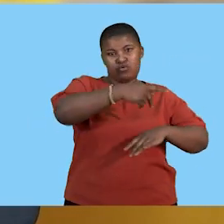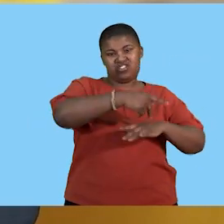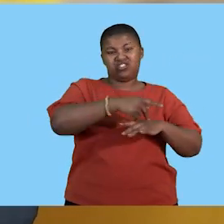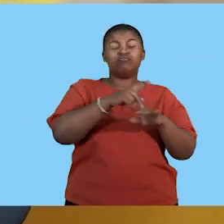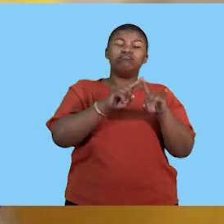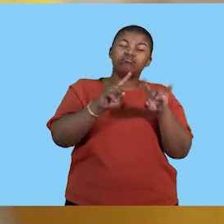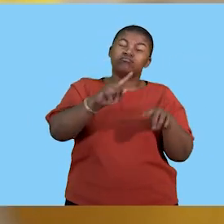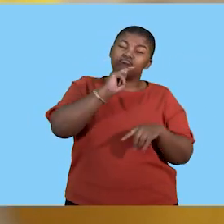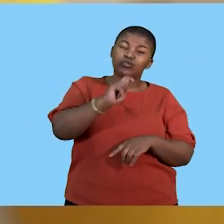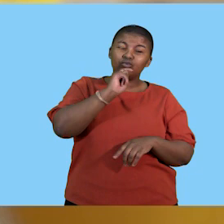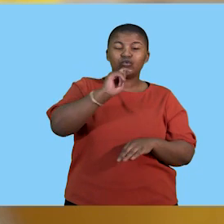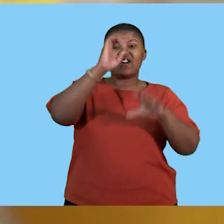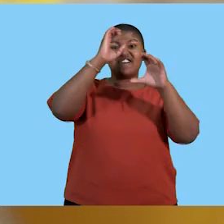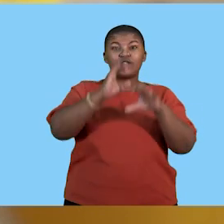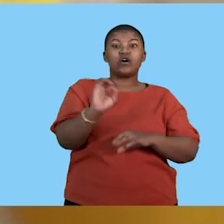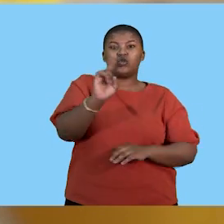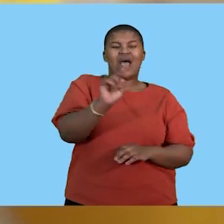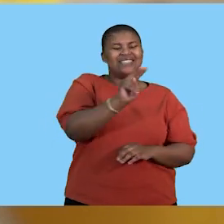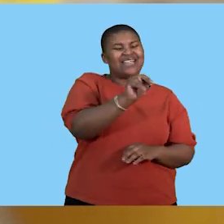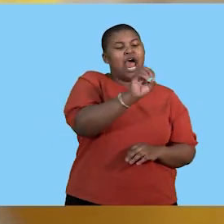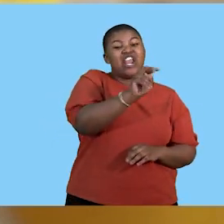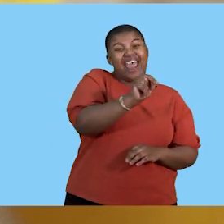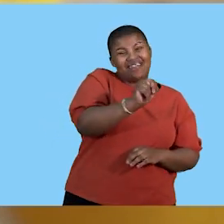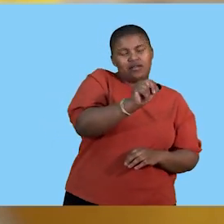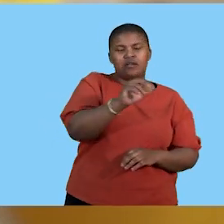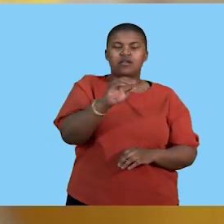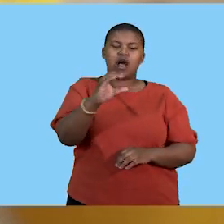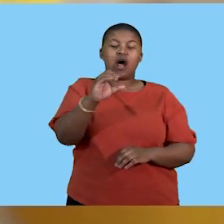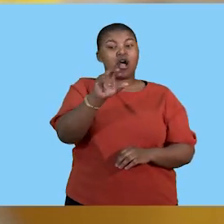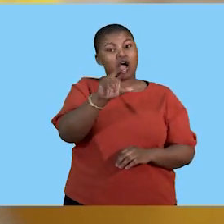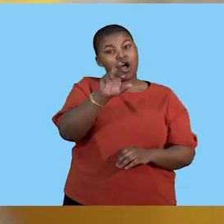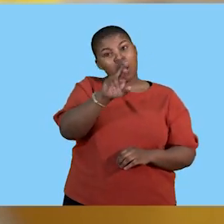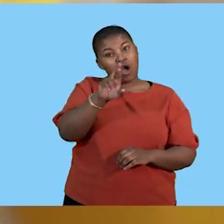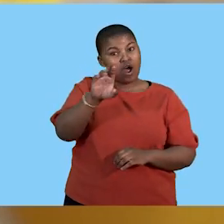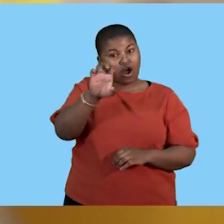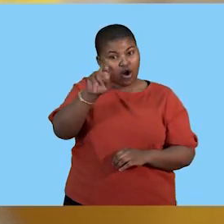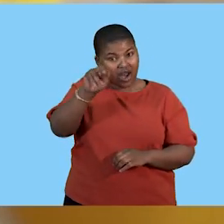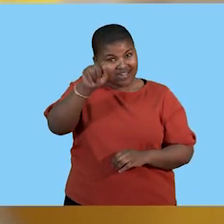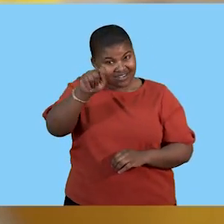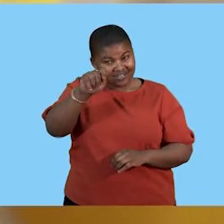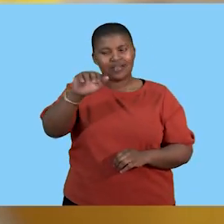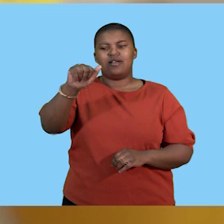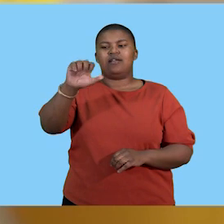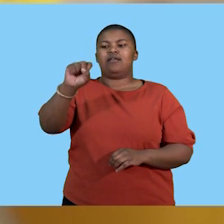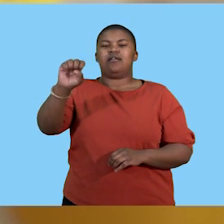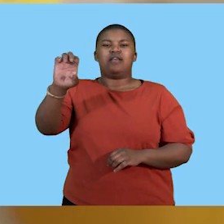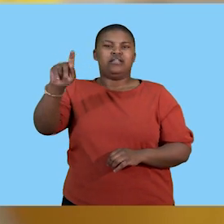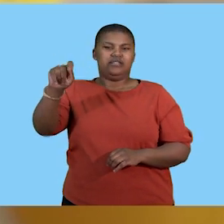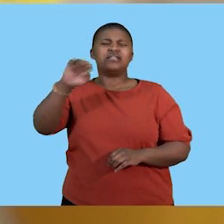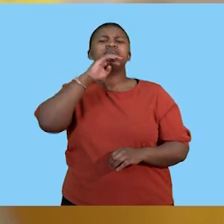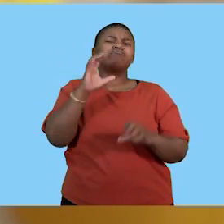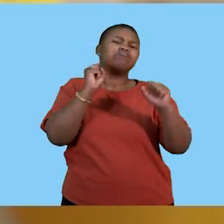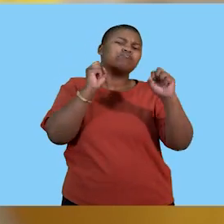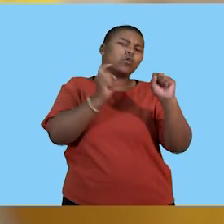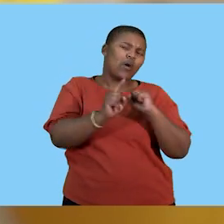position, but we're focusing on our non-current assets. So I'm going to be talking about fixed deposits as well as